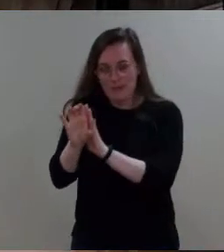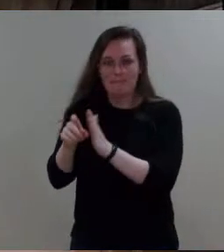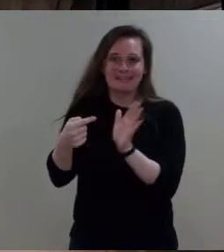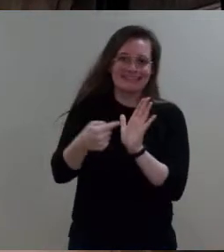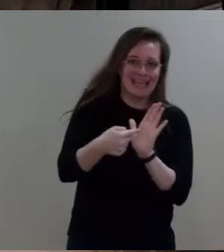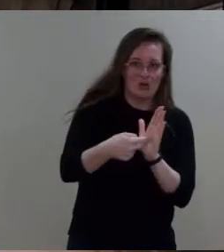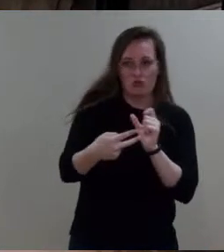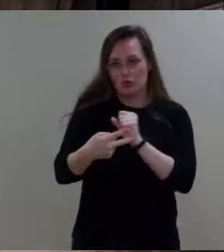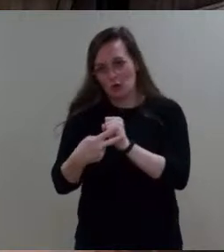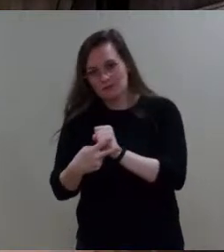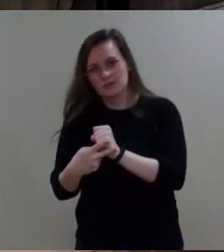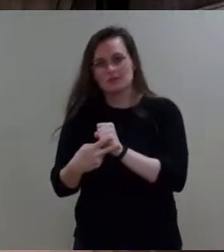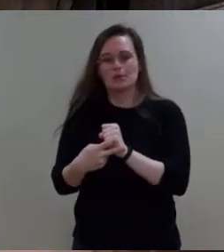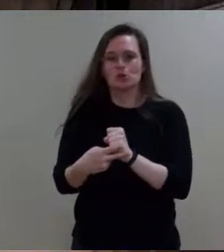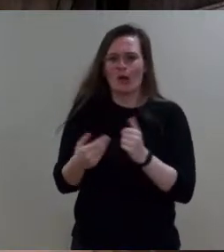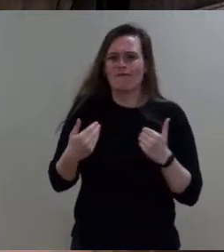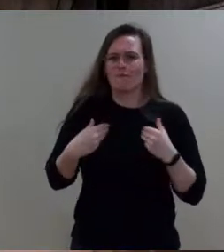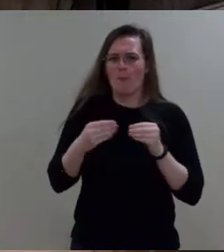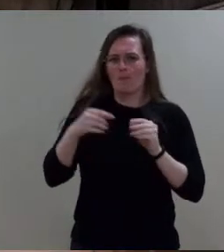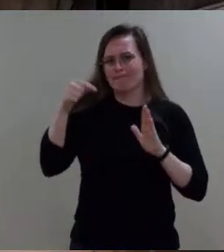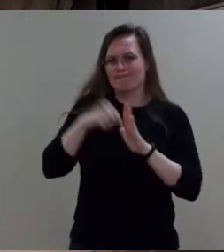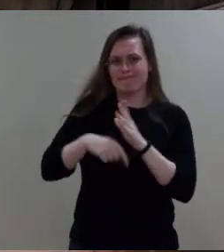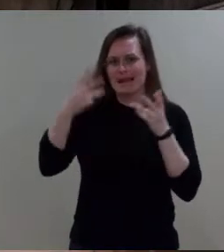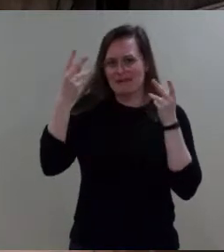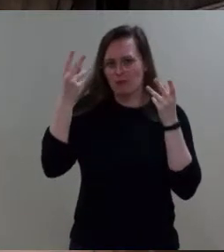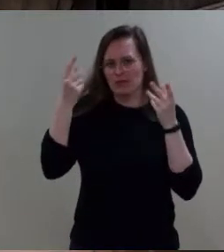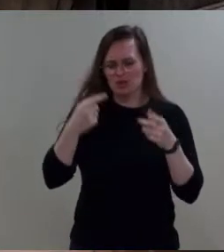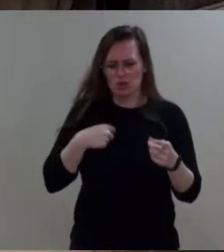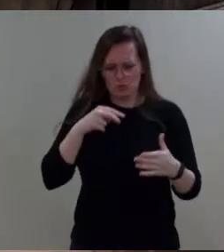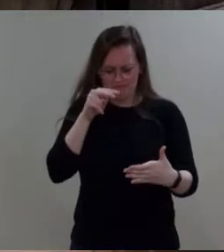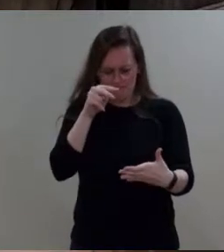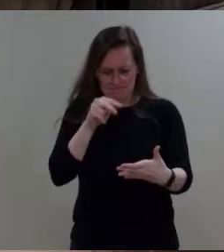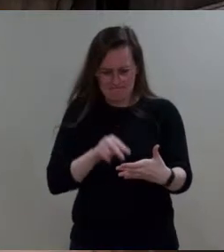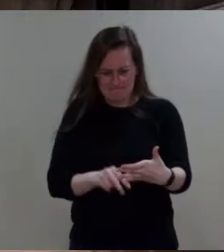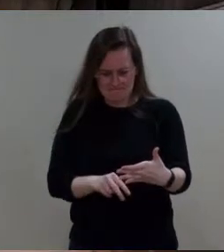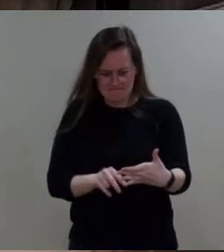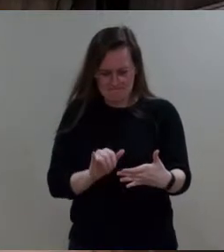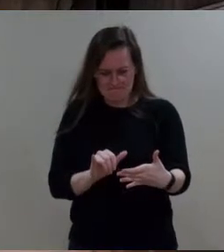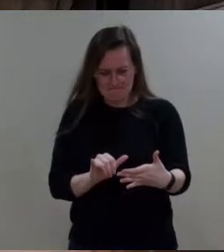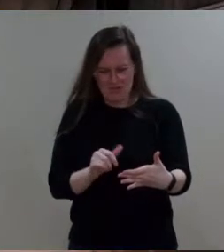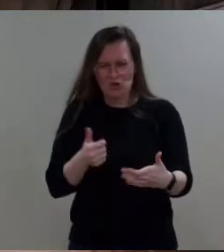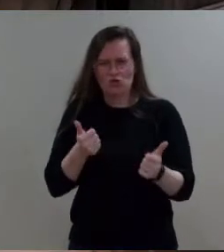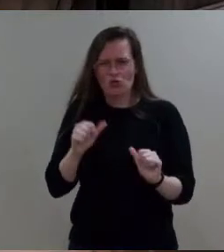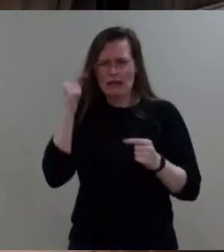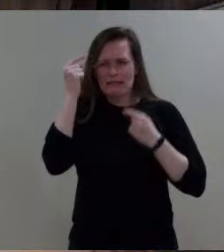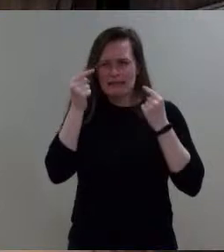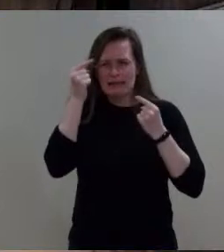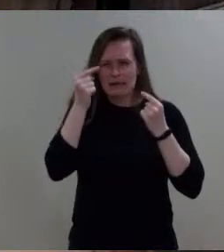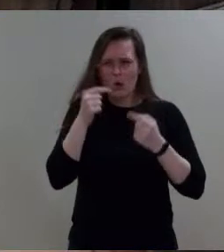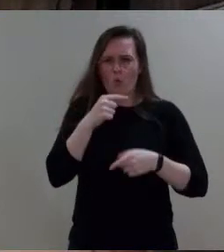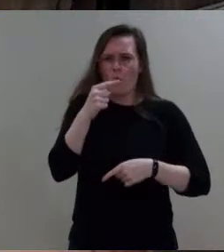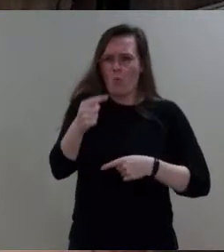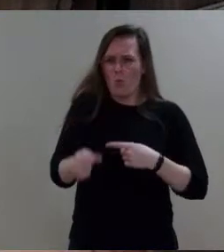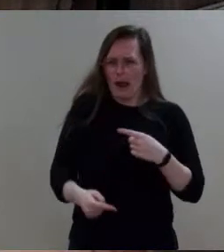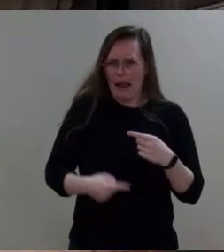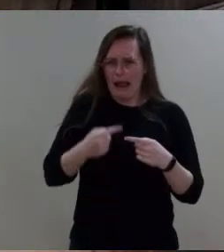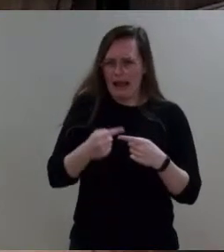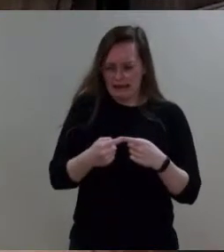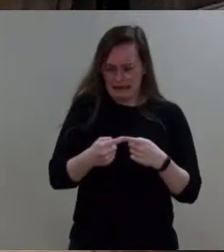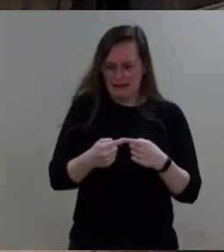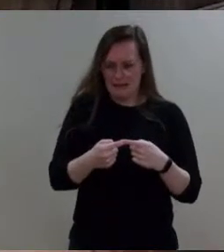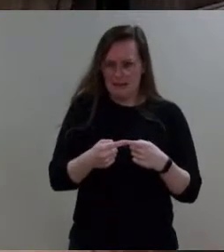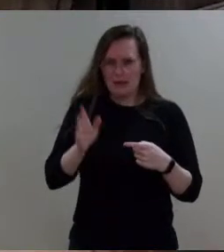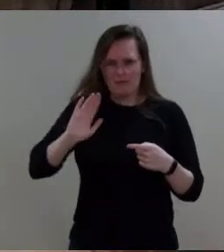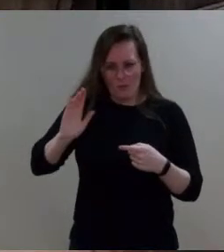I was trying to figure out with that, when those financial condition indicators were being calculated, was the